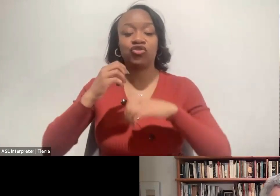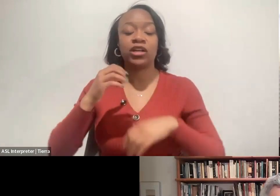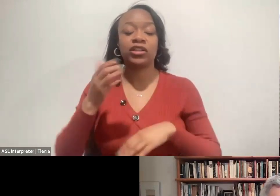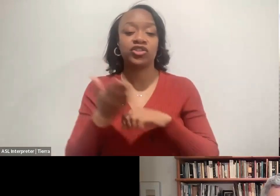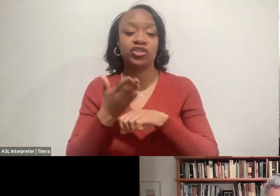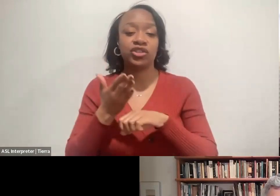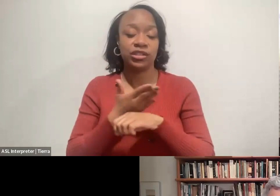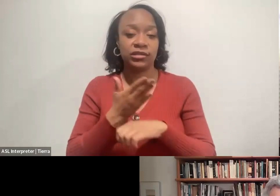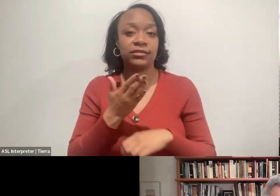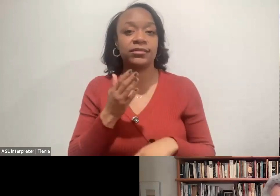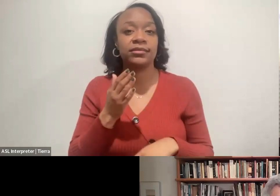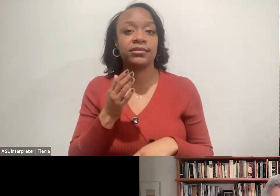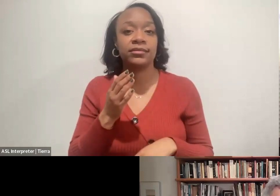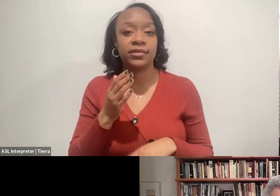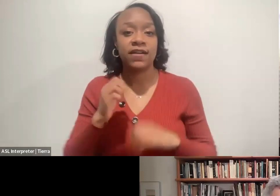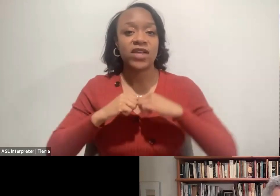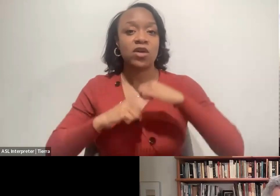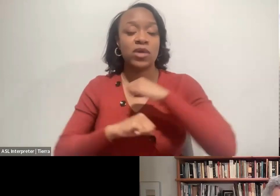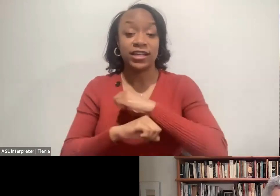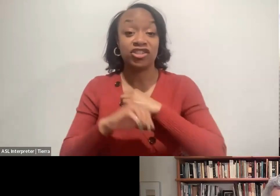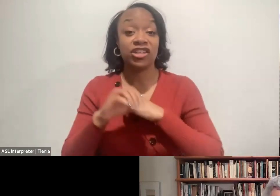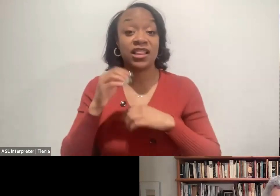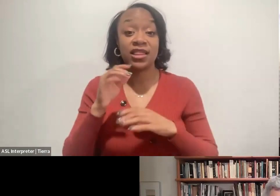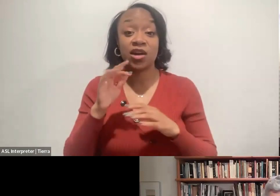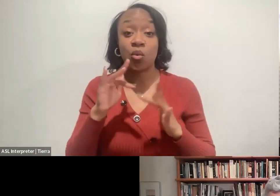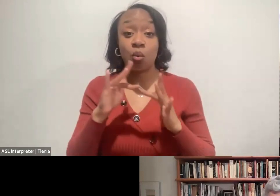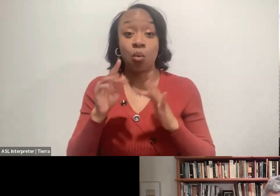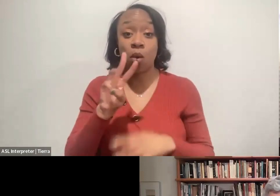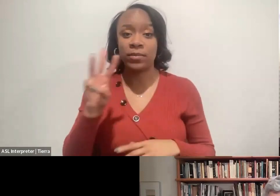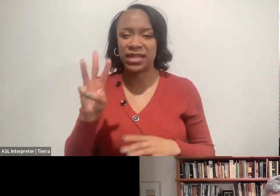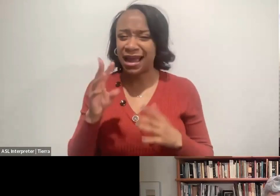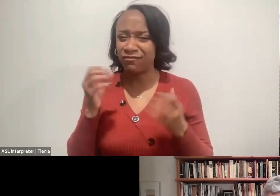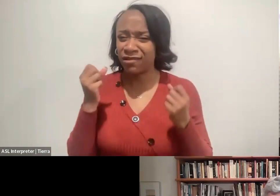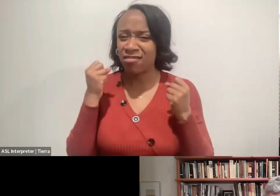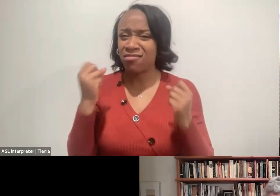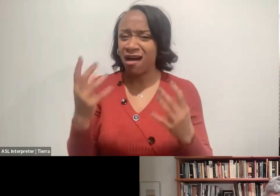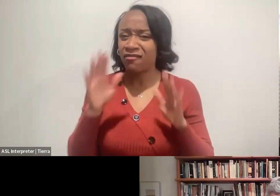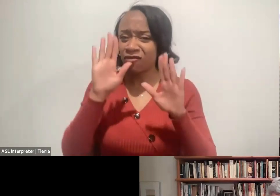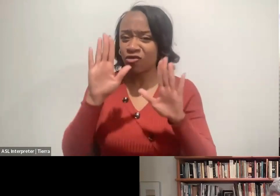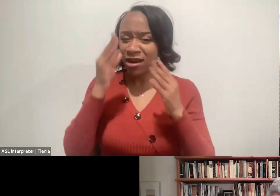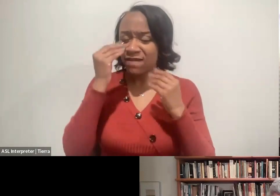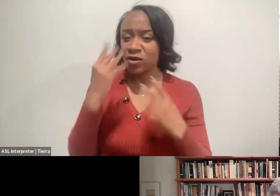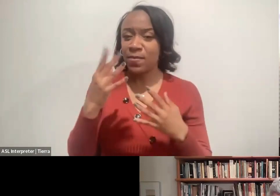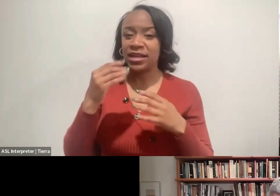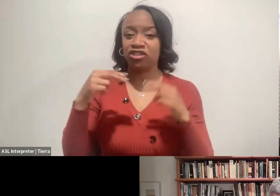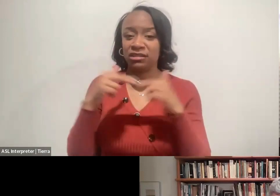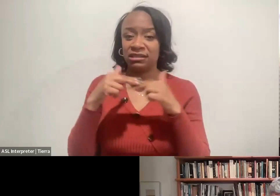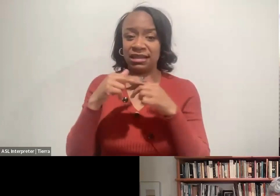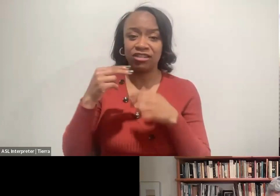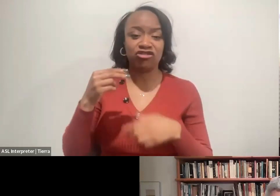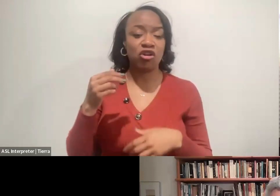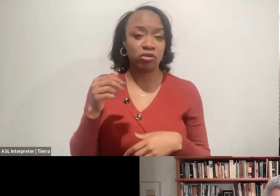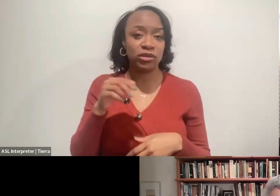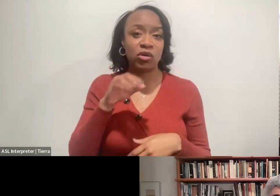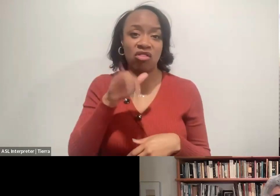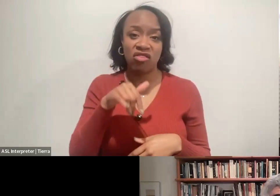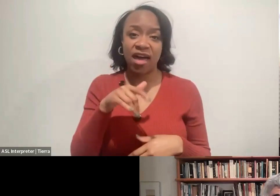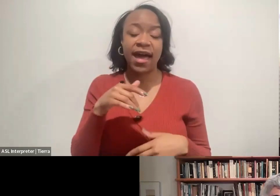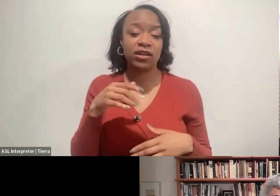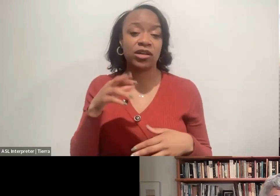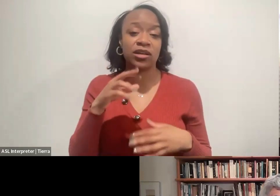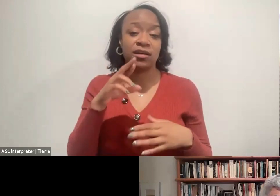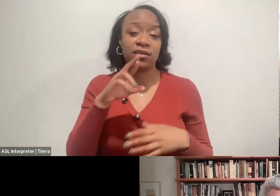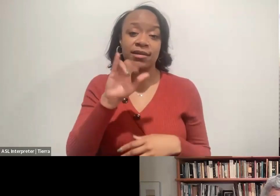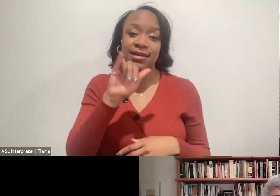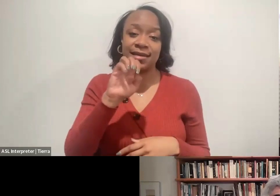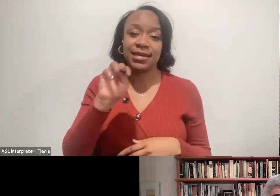clear. They have tremendous information, slideshows and so forth. So Yemen Relief and Reconstruction Foundation brings us